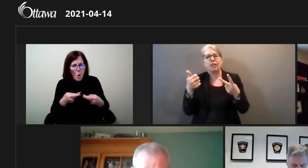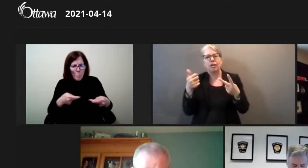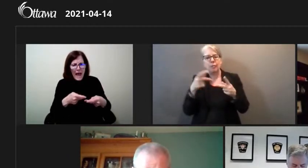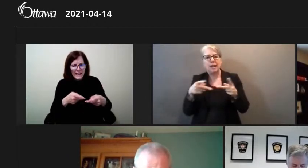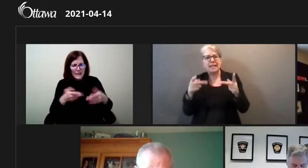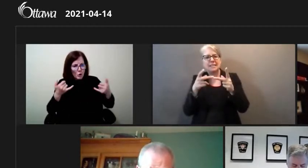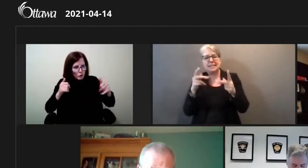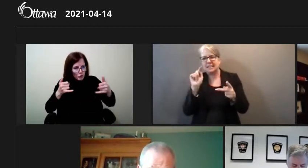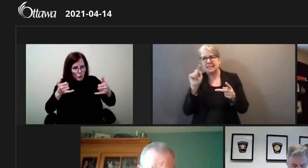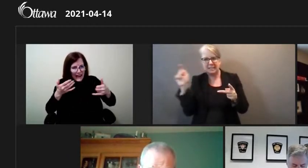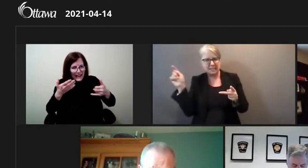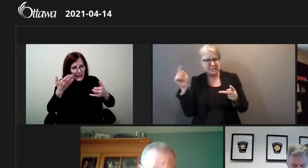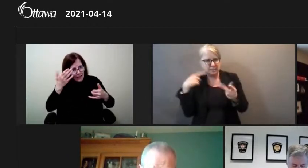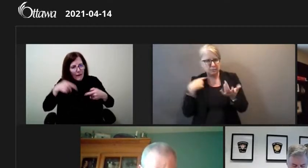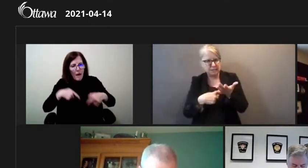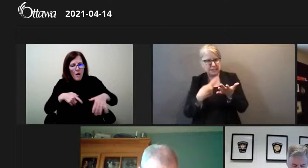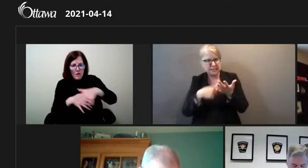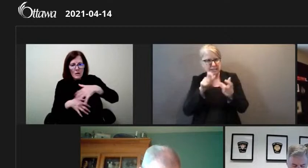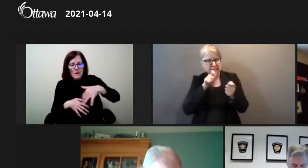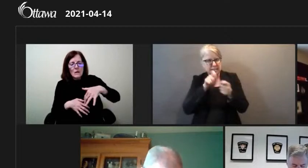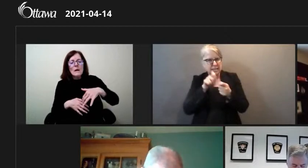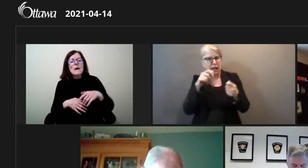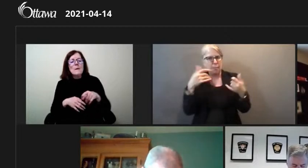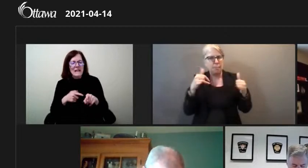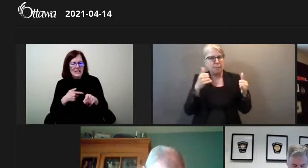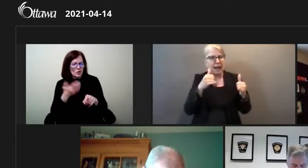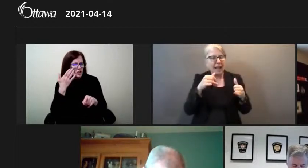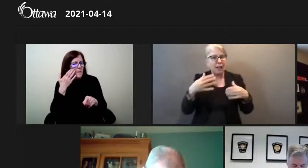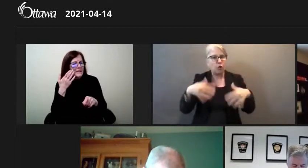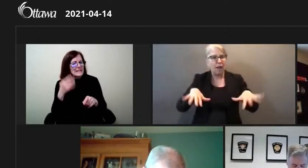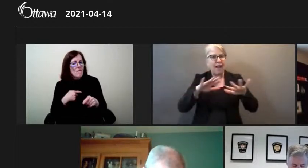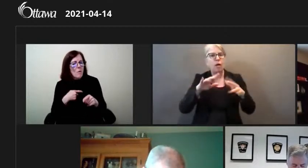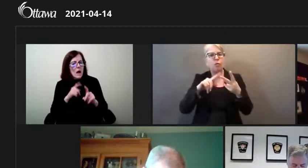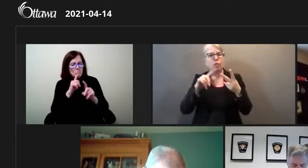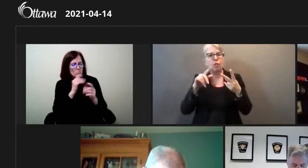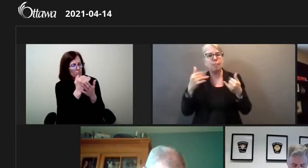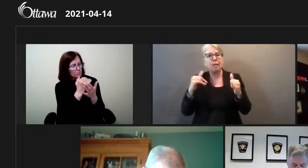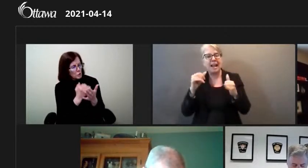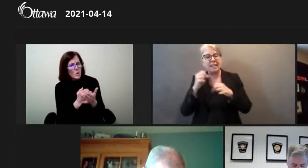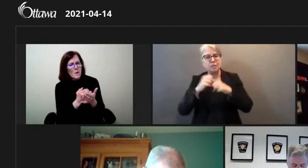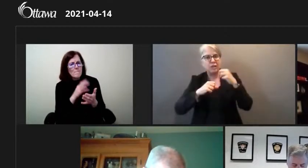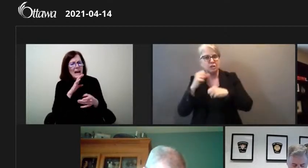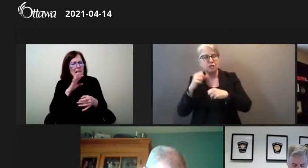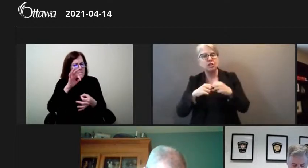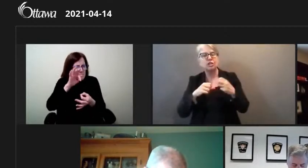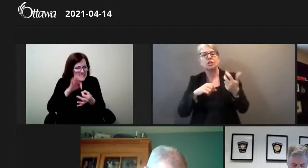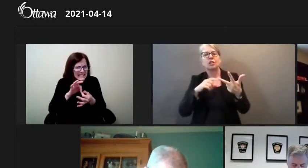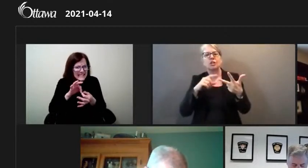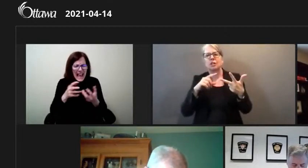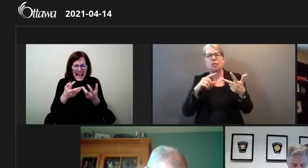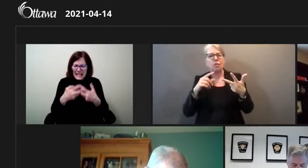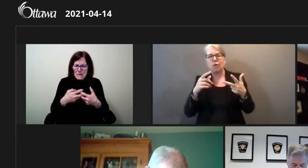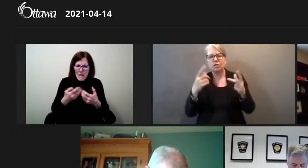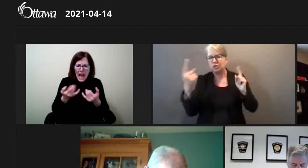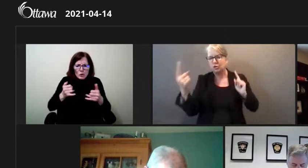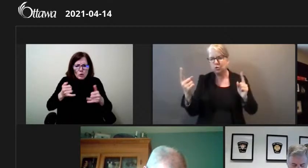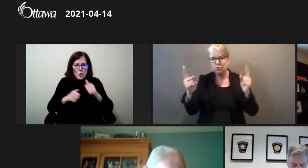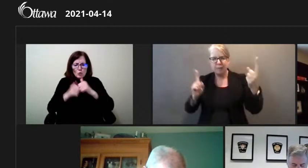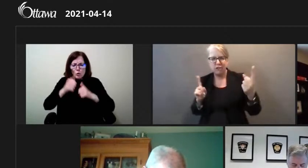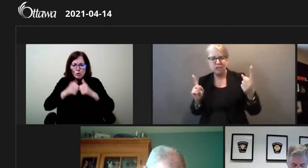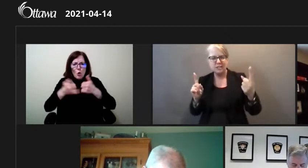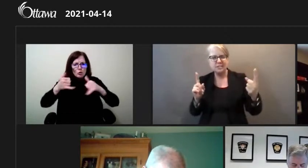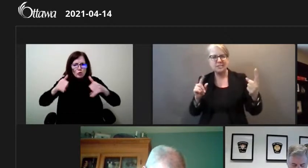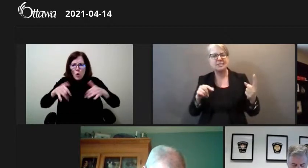talking specifically about like the playground play structures? Are we talking if we're just within 2 meters of someone